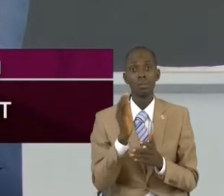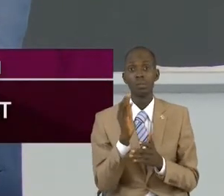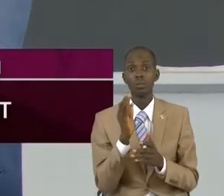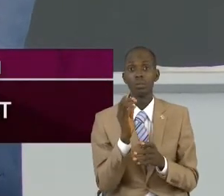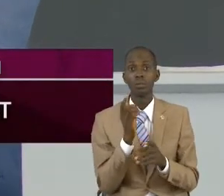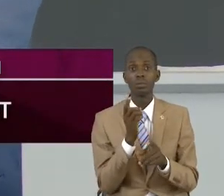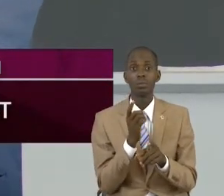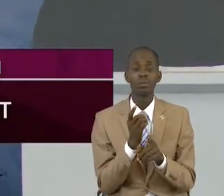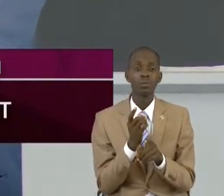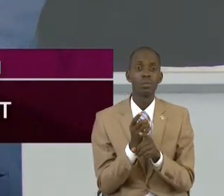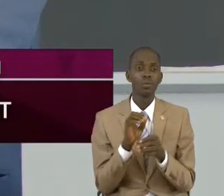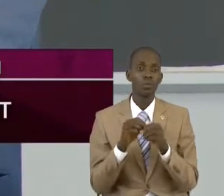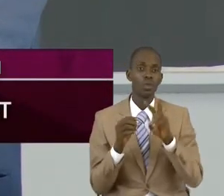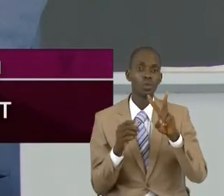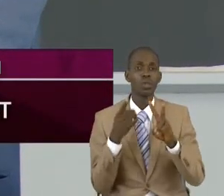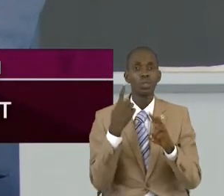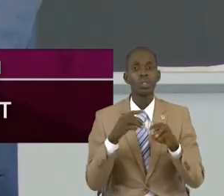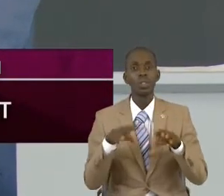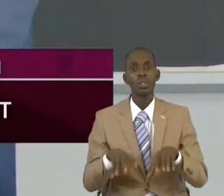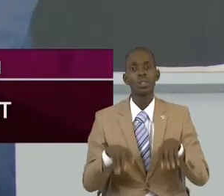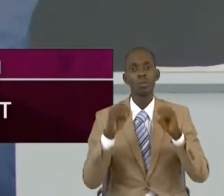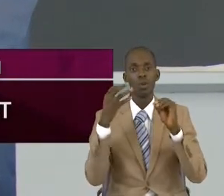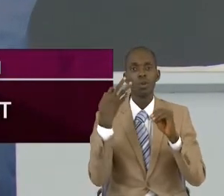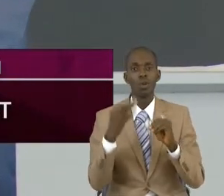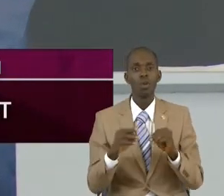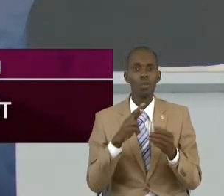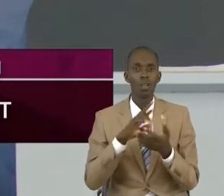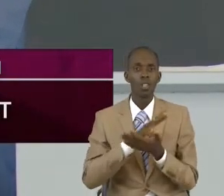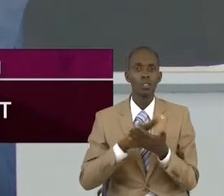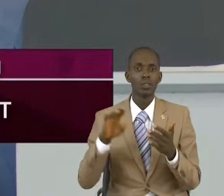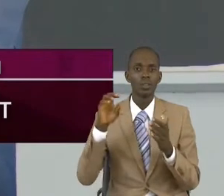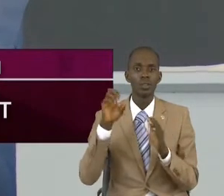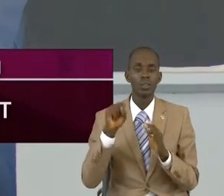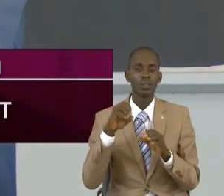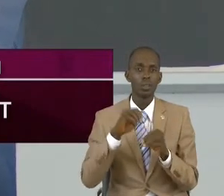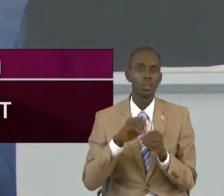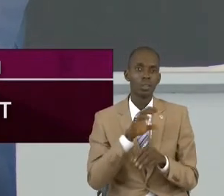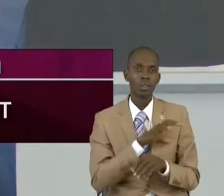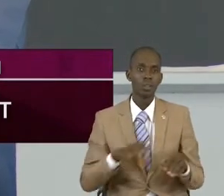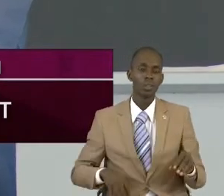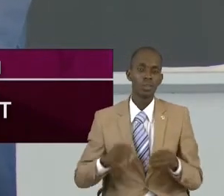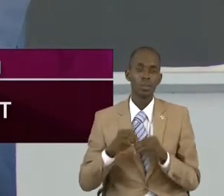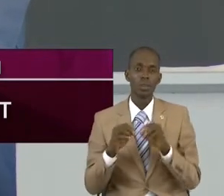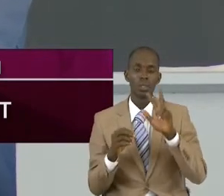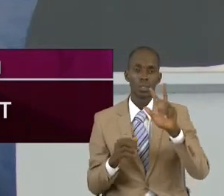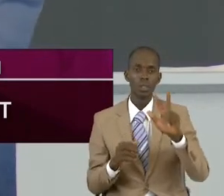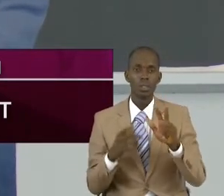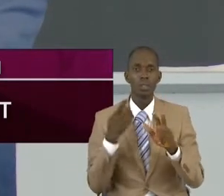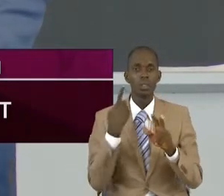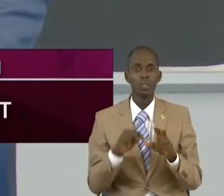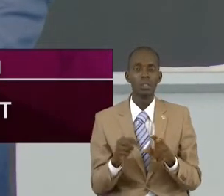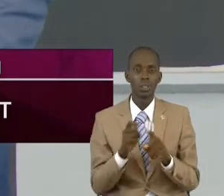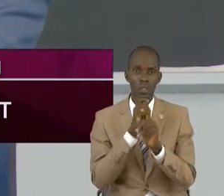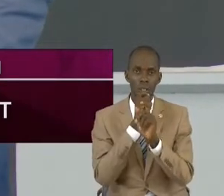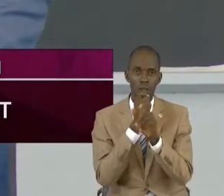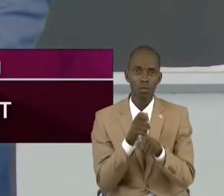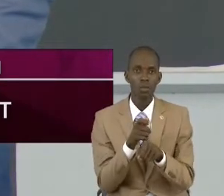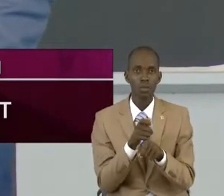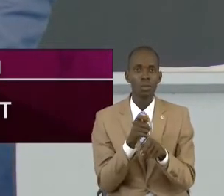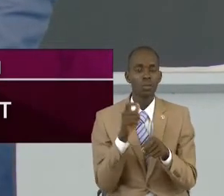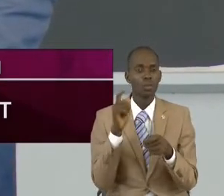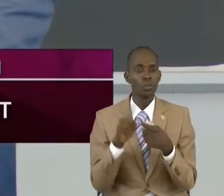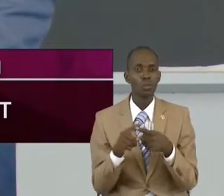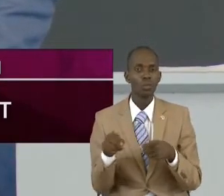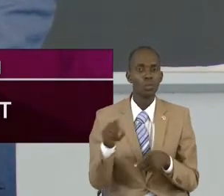righteous in Christ. Number 3, the rewards of those who rise and